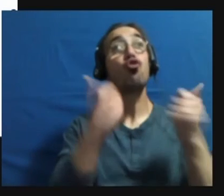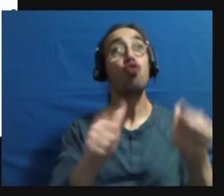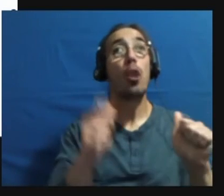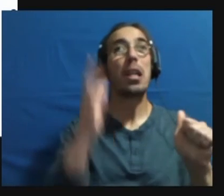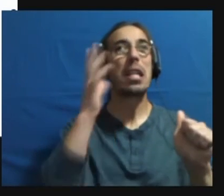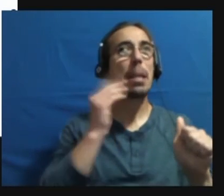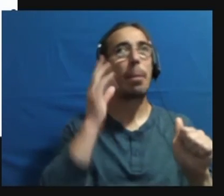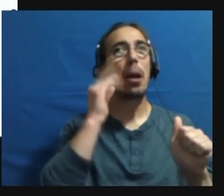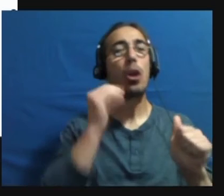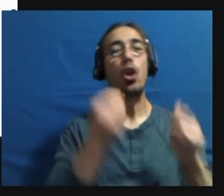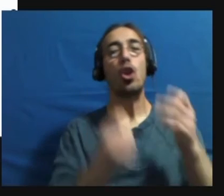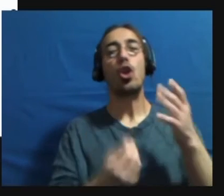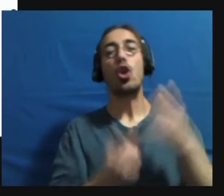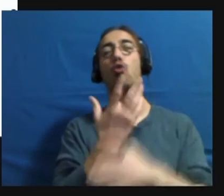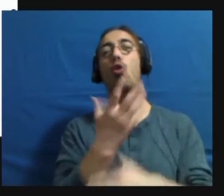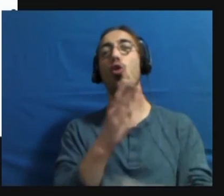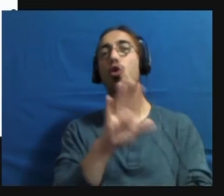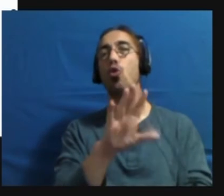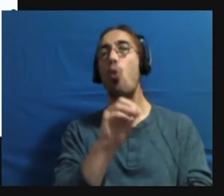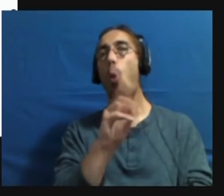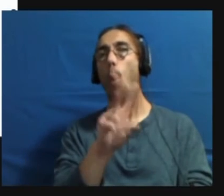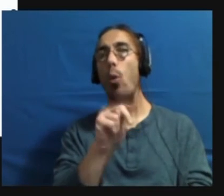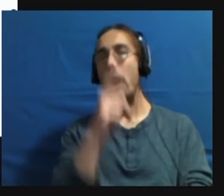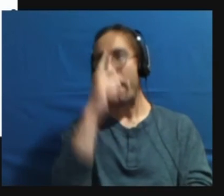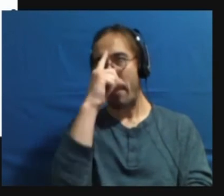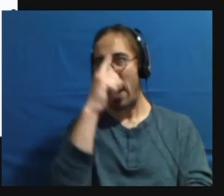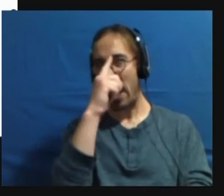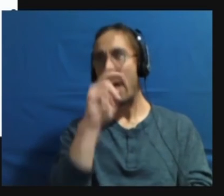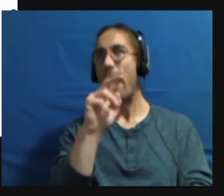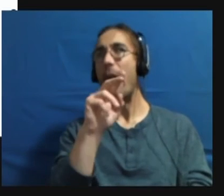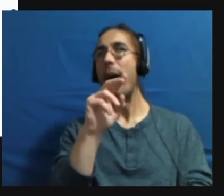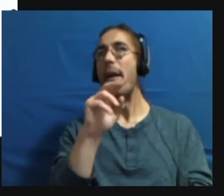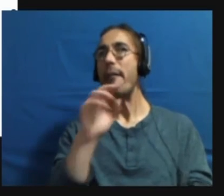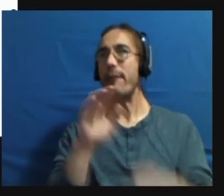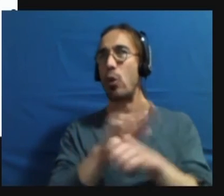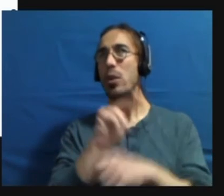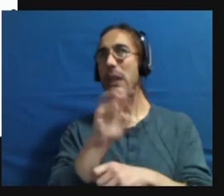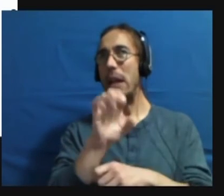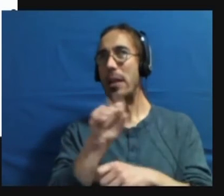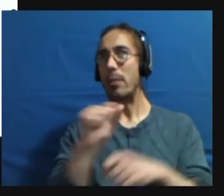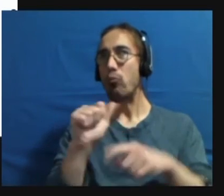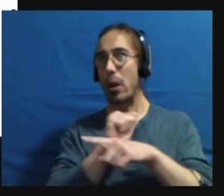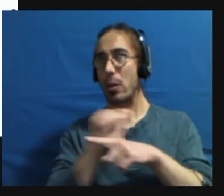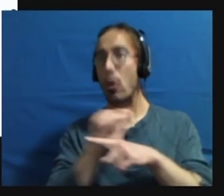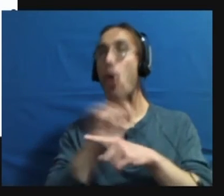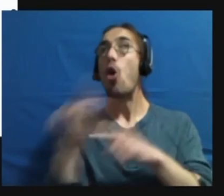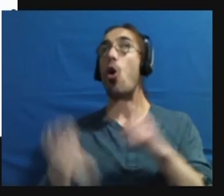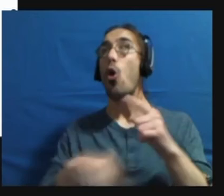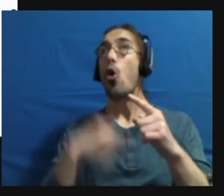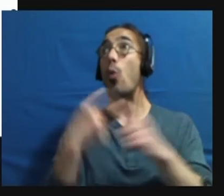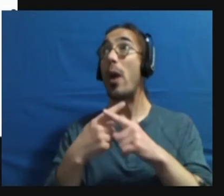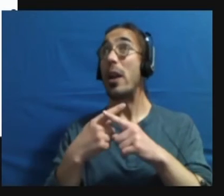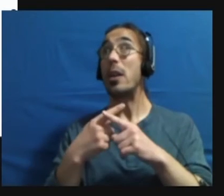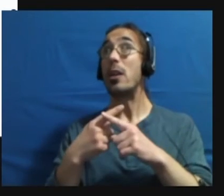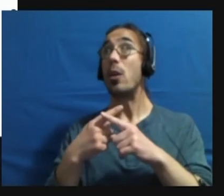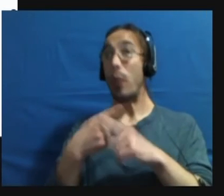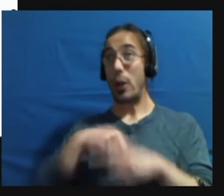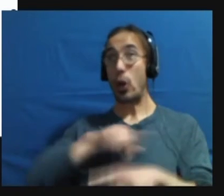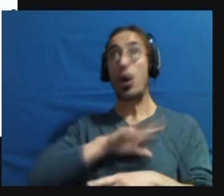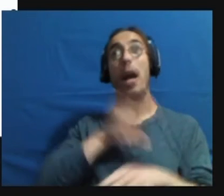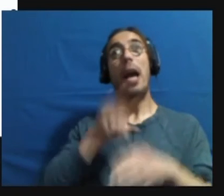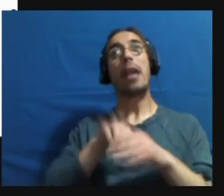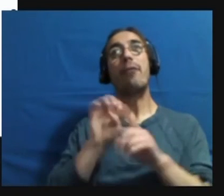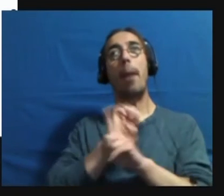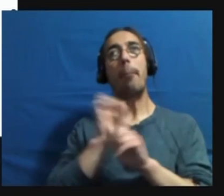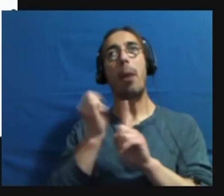own mindfulness practice and to, whenever we're sitting in an environment, maybe take